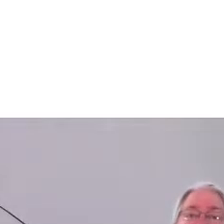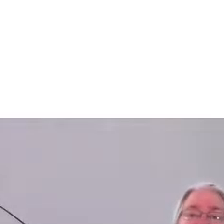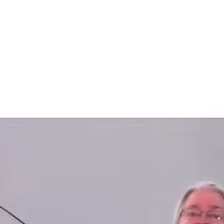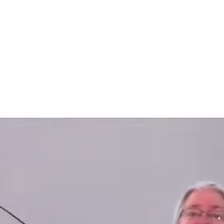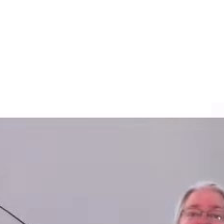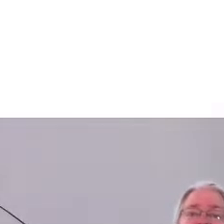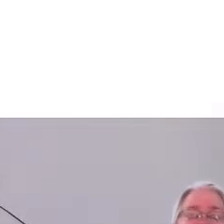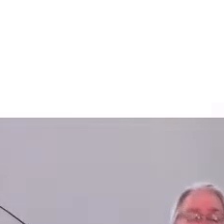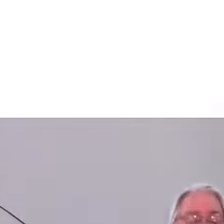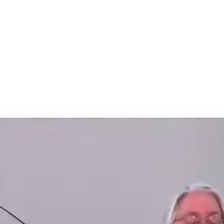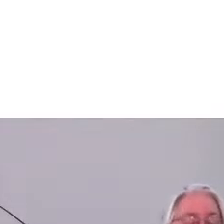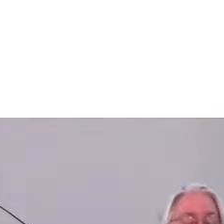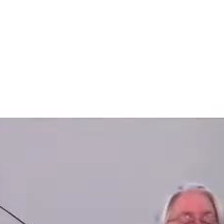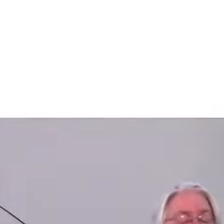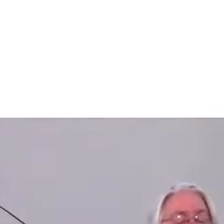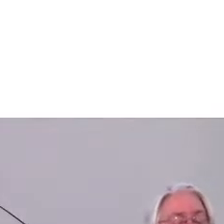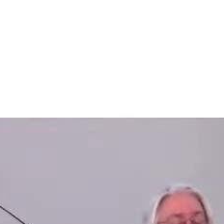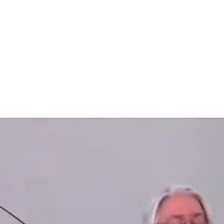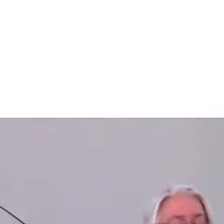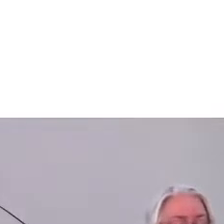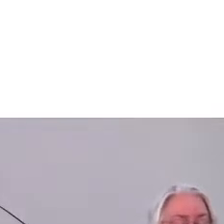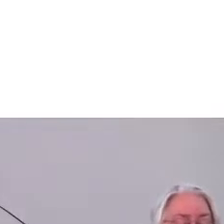and peace like an